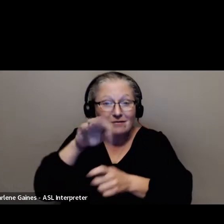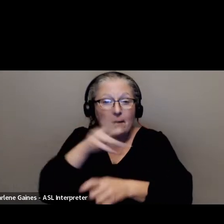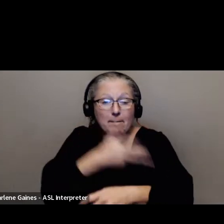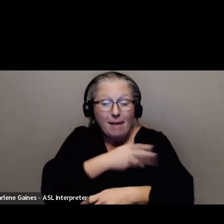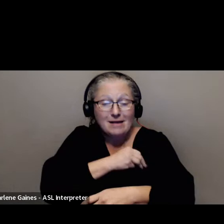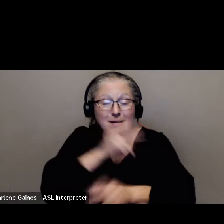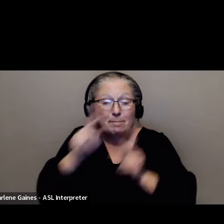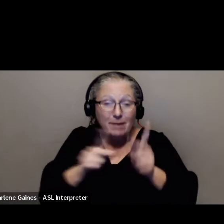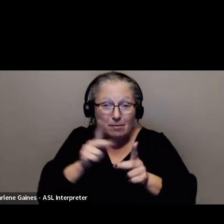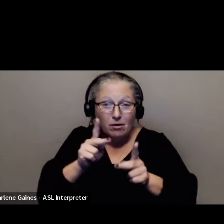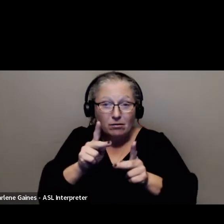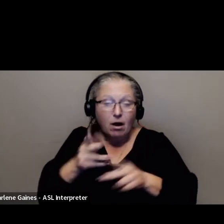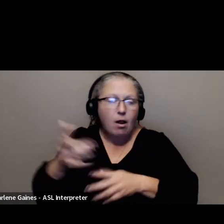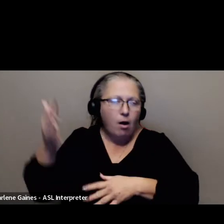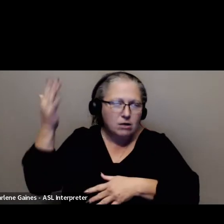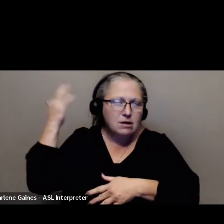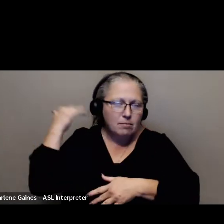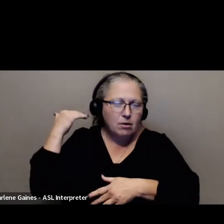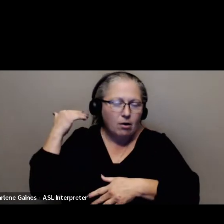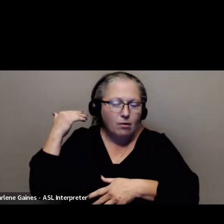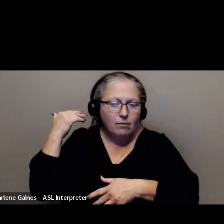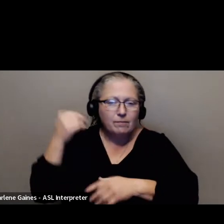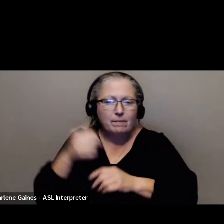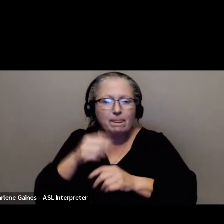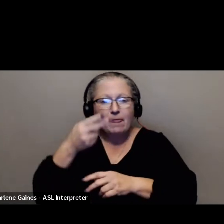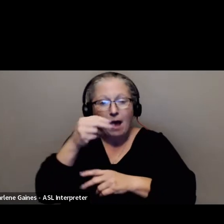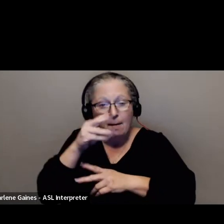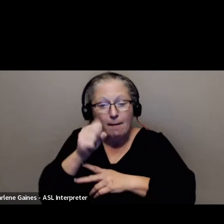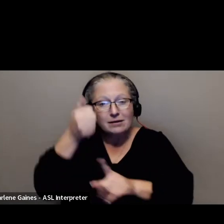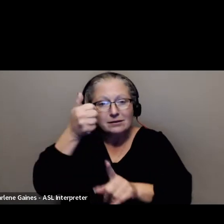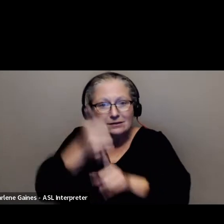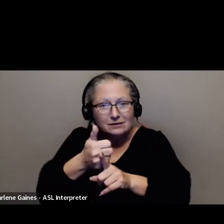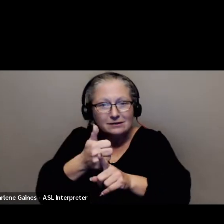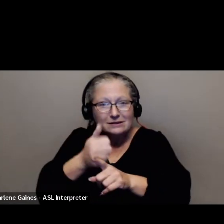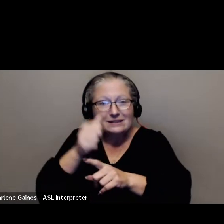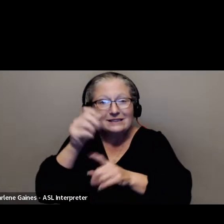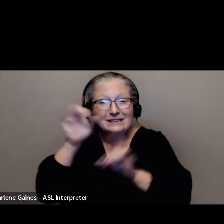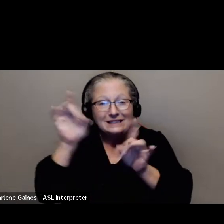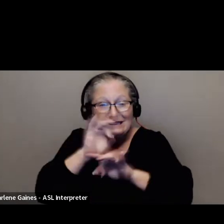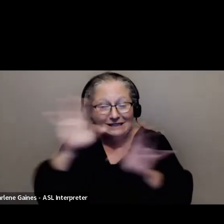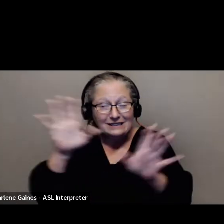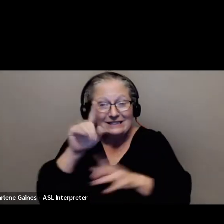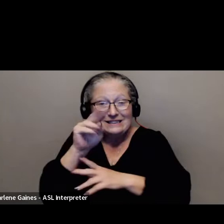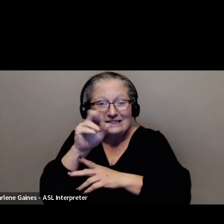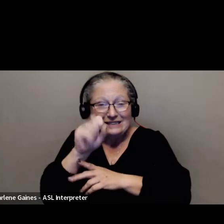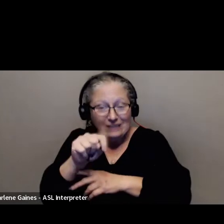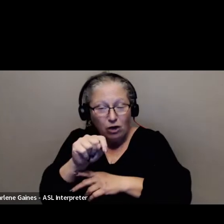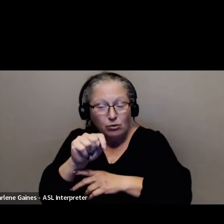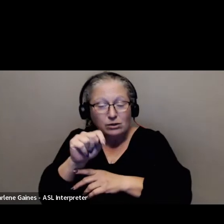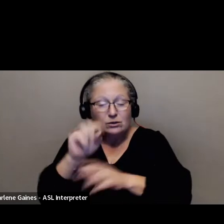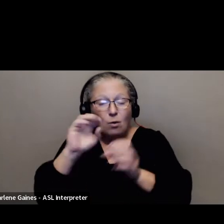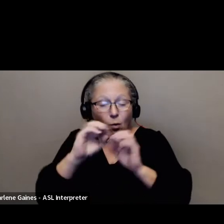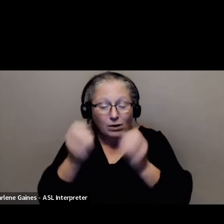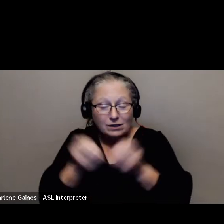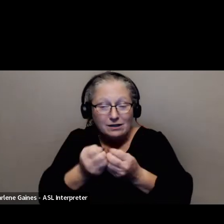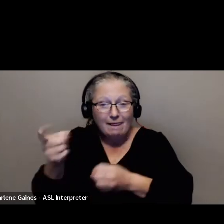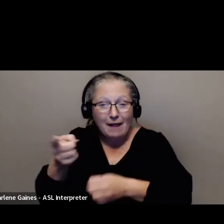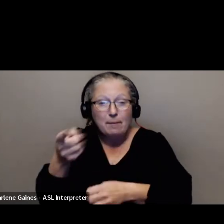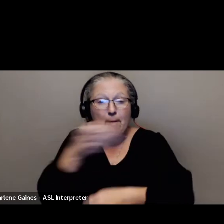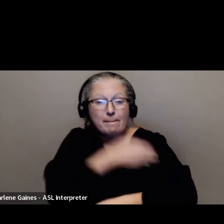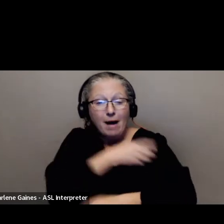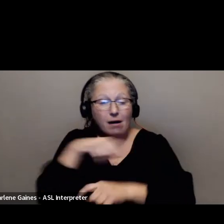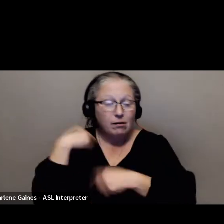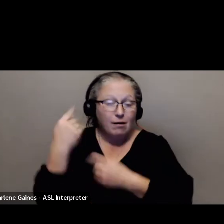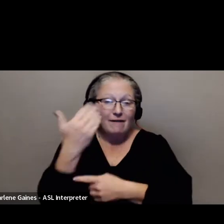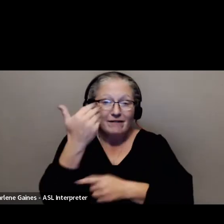people, albeit a long time ago. Hamas is a terrorist organization. They've been in power for over 15